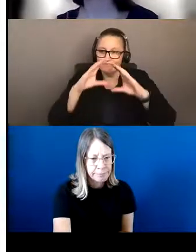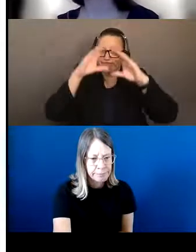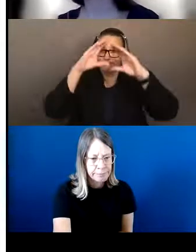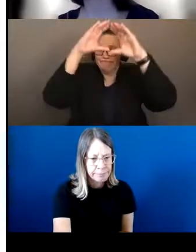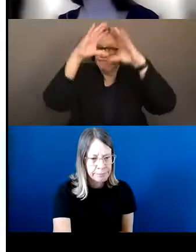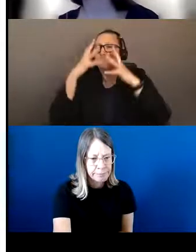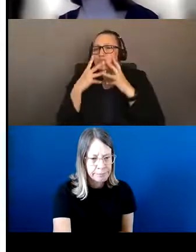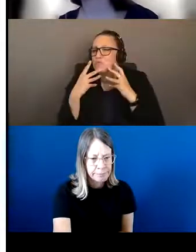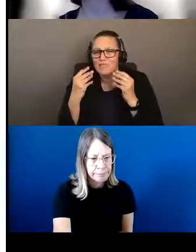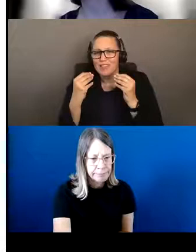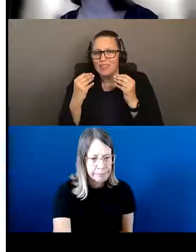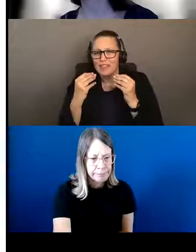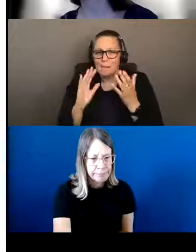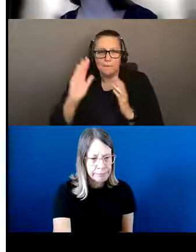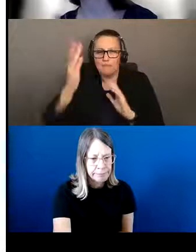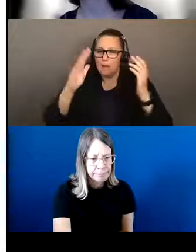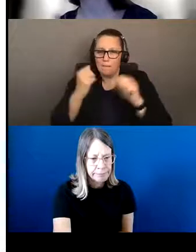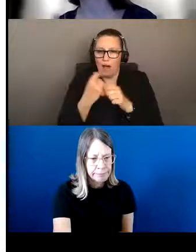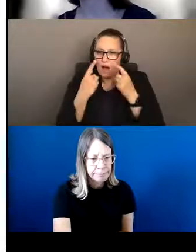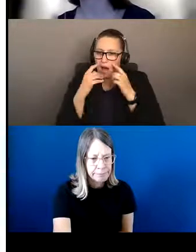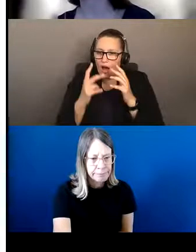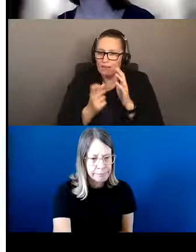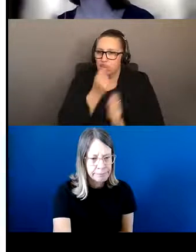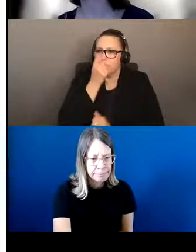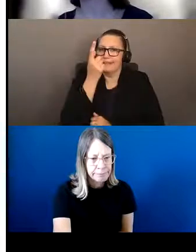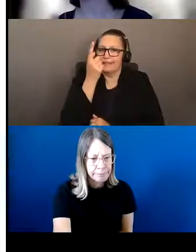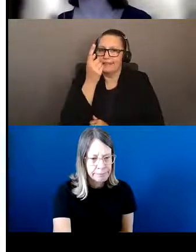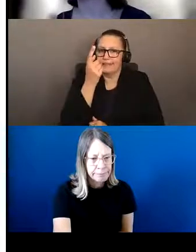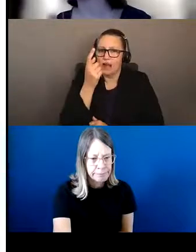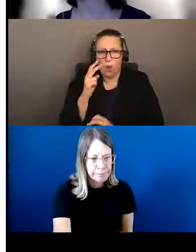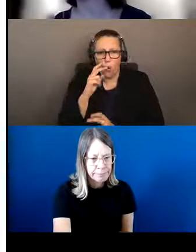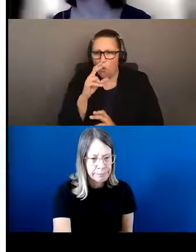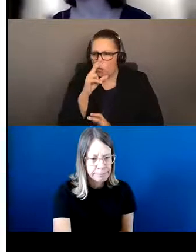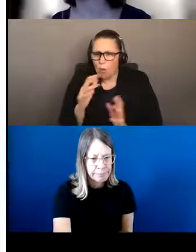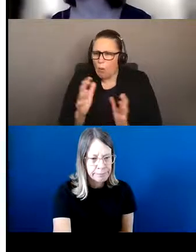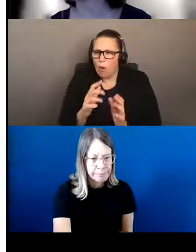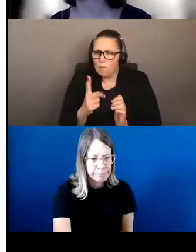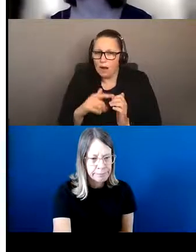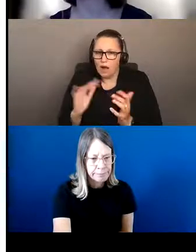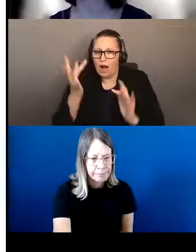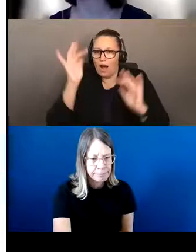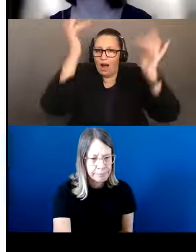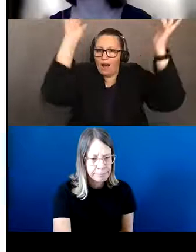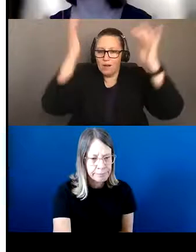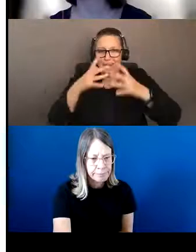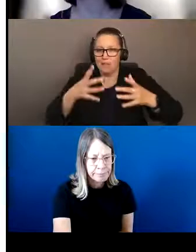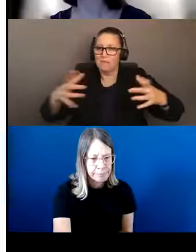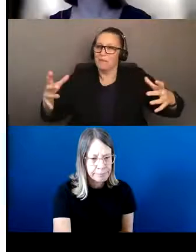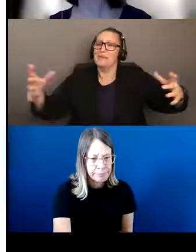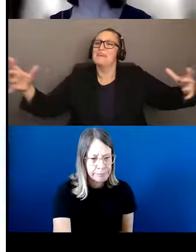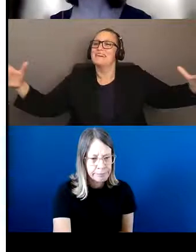mirrored surfaces play tricks on the eye, enhancing the small space with a surprising array of ever-changing colours captured and reflected from the